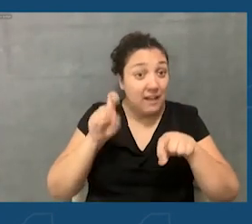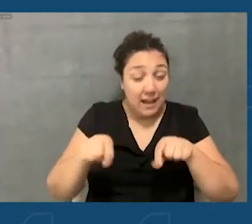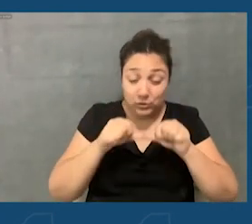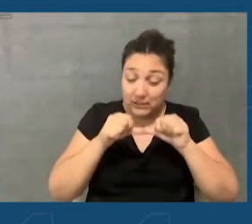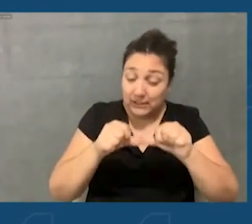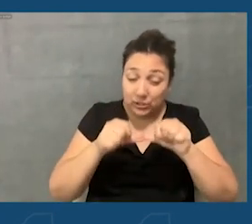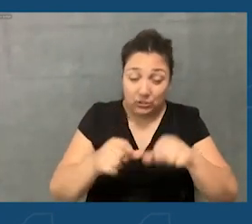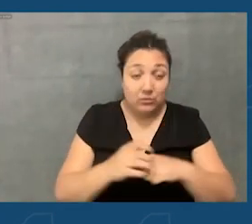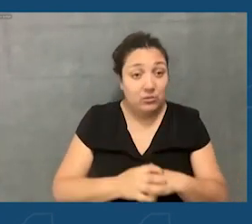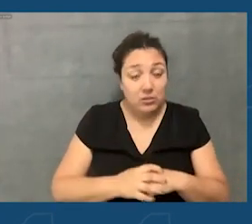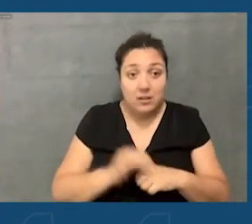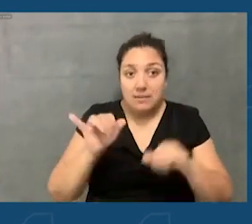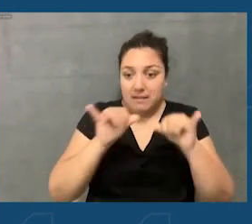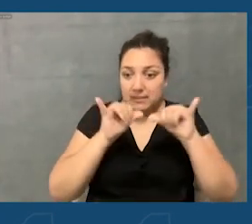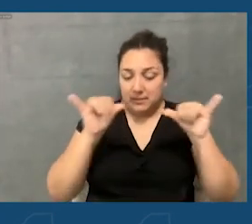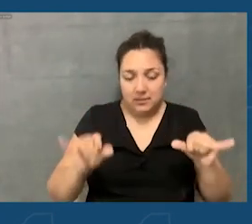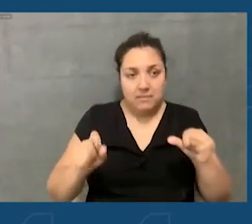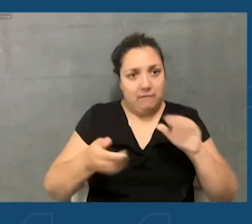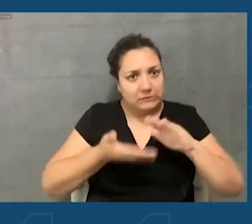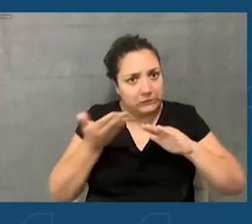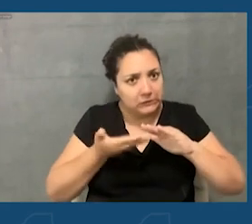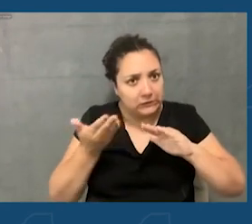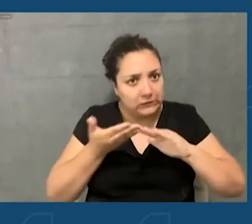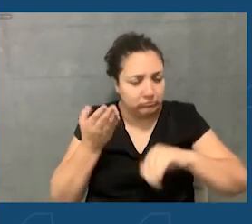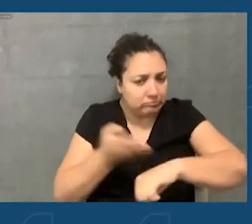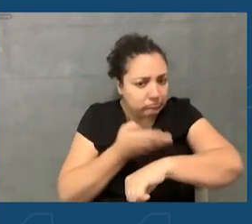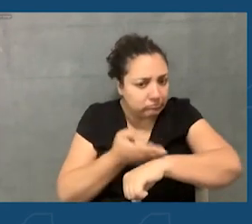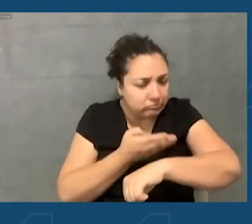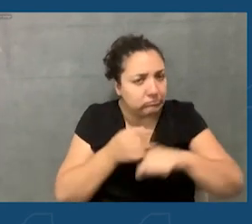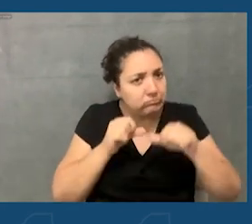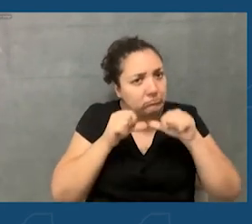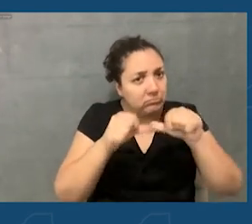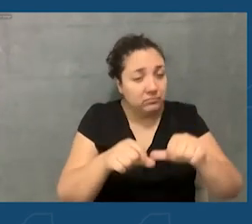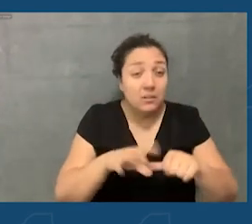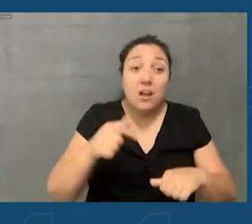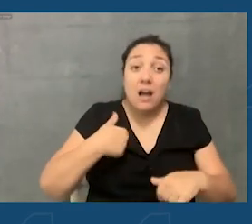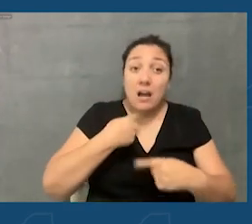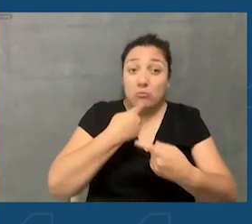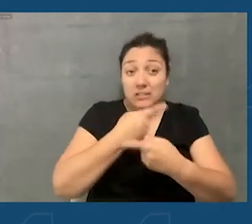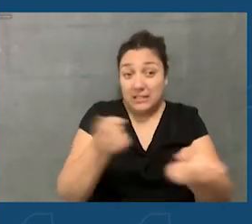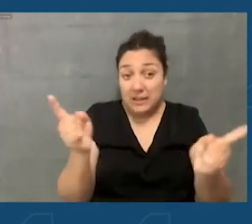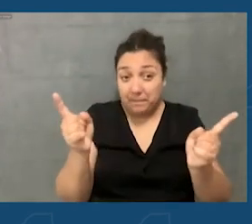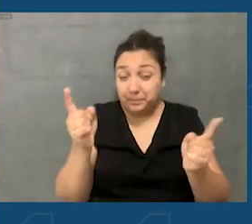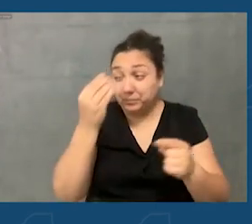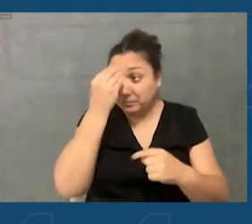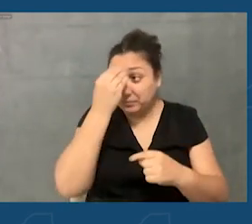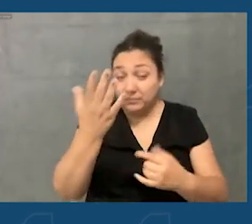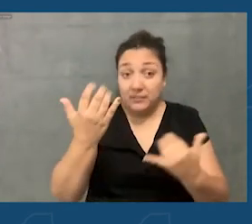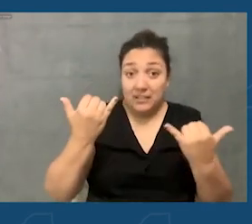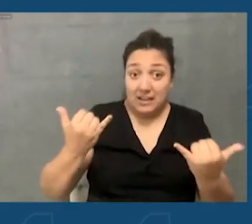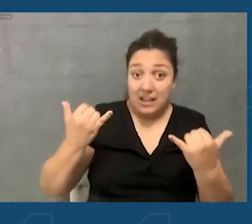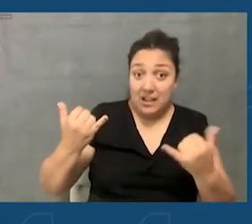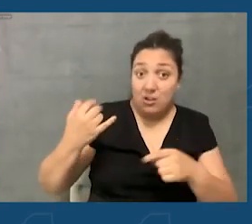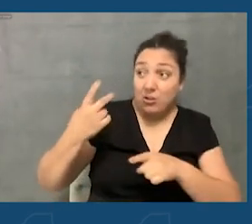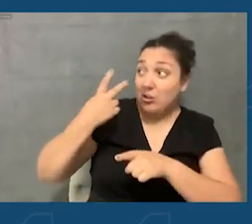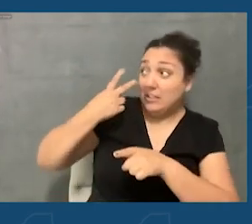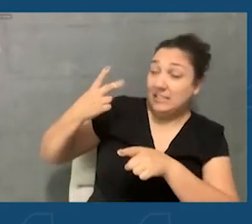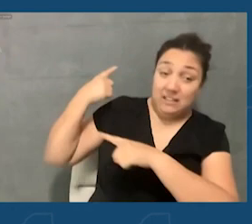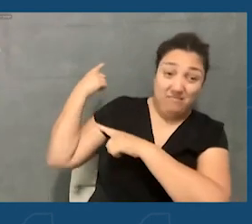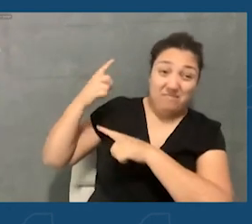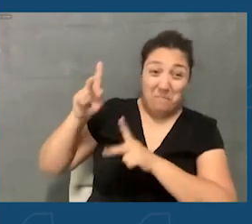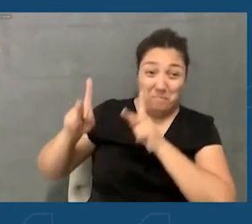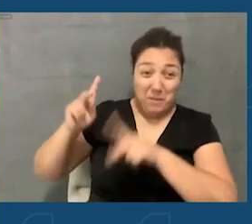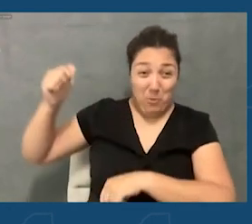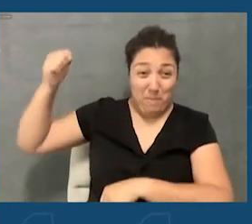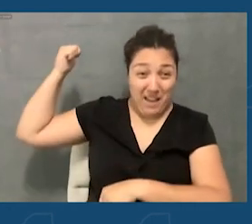we have to keep the system in a state of good repair. I want to say that notwithstanding some of the noise, to